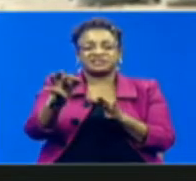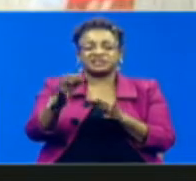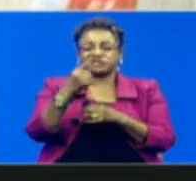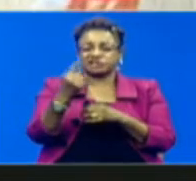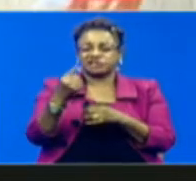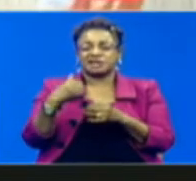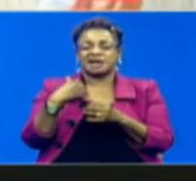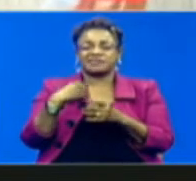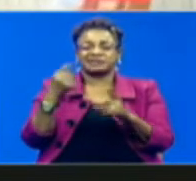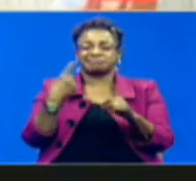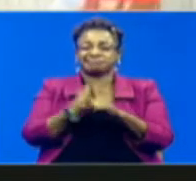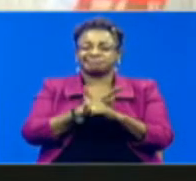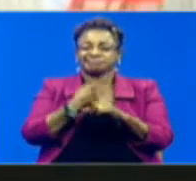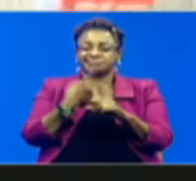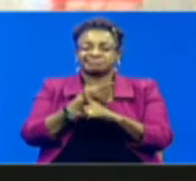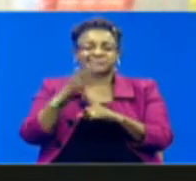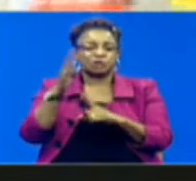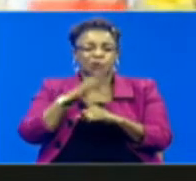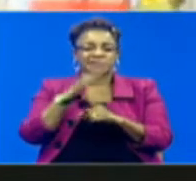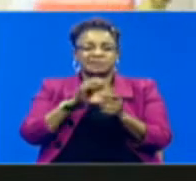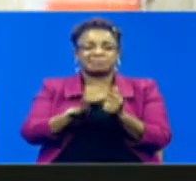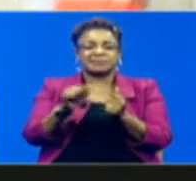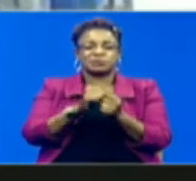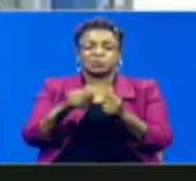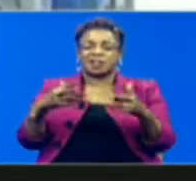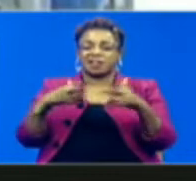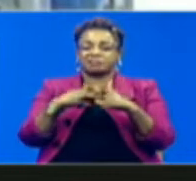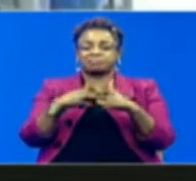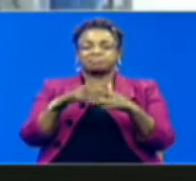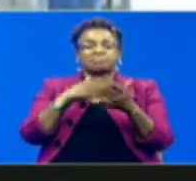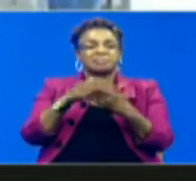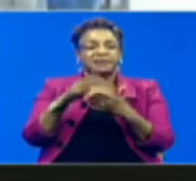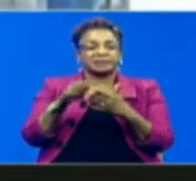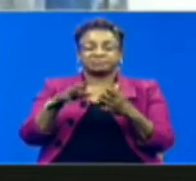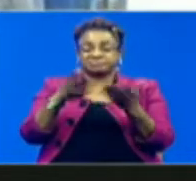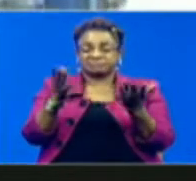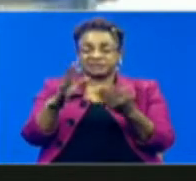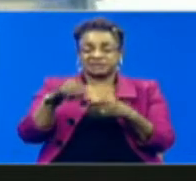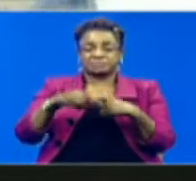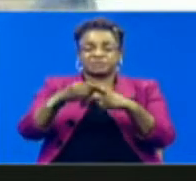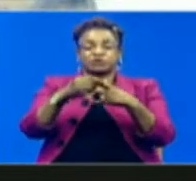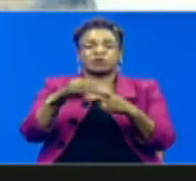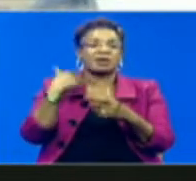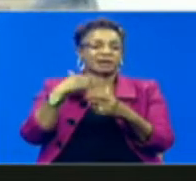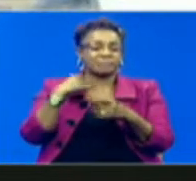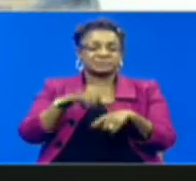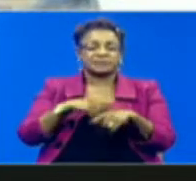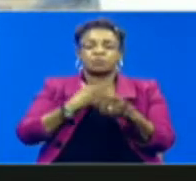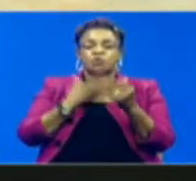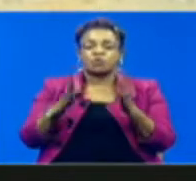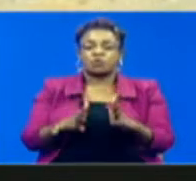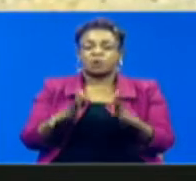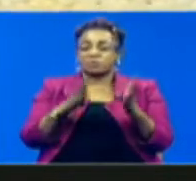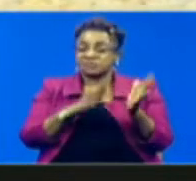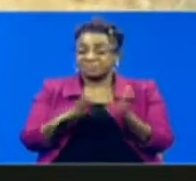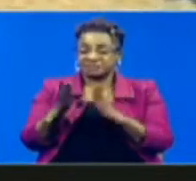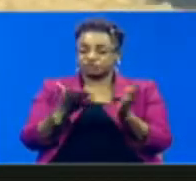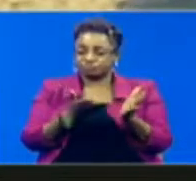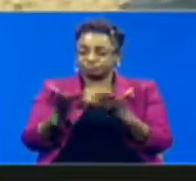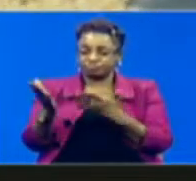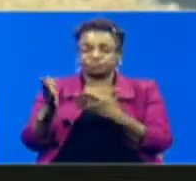hundreds of rotten maize, were nabbed by detectives from the Special Crimes Prevention Unit when the owner was allegedly planning to sneak it